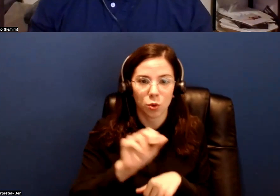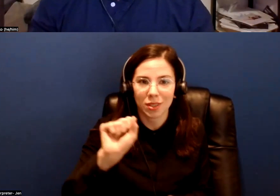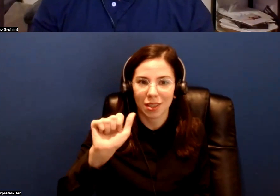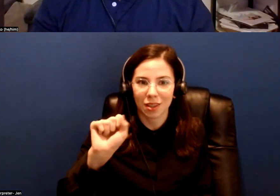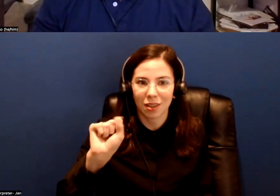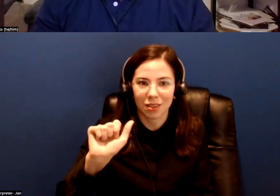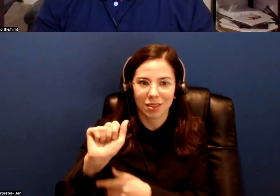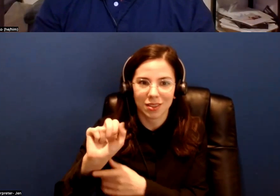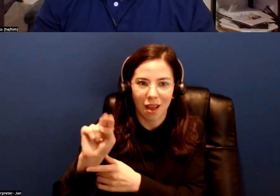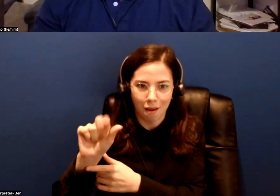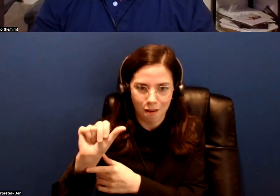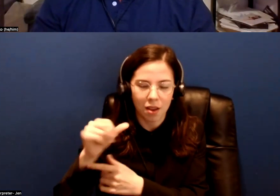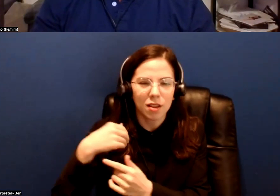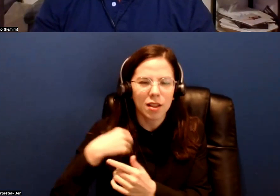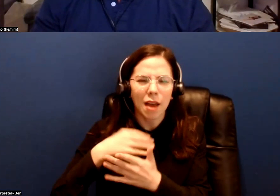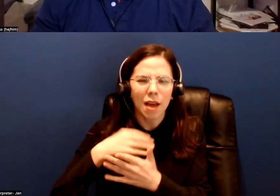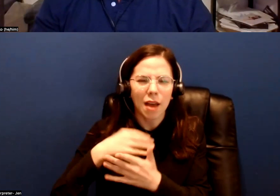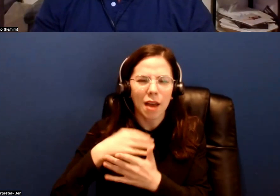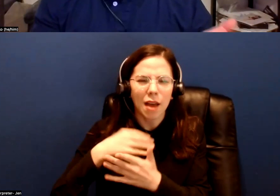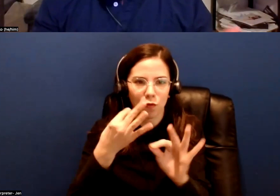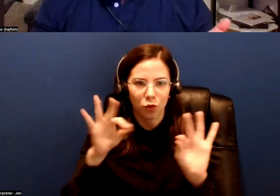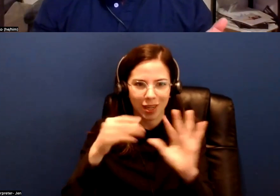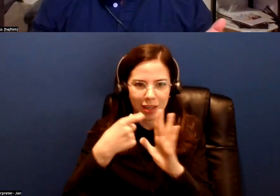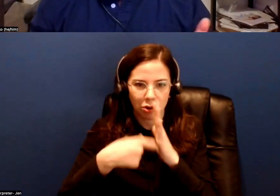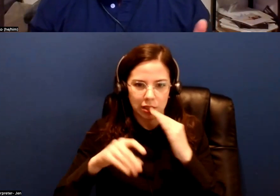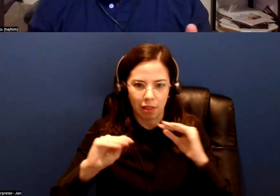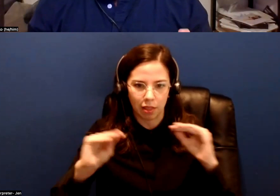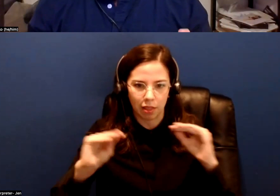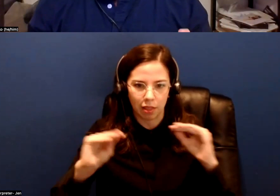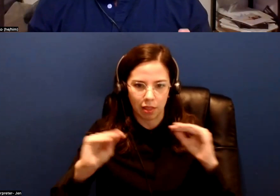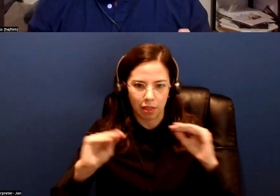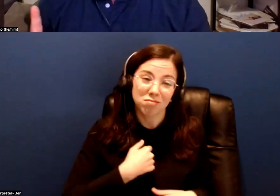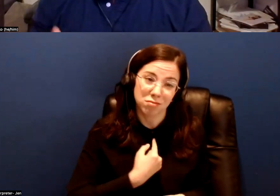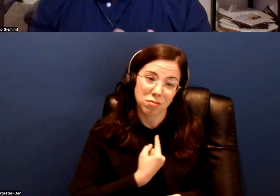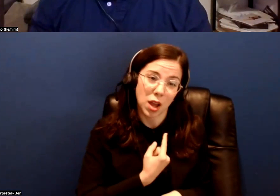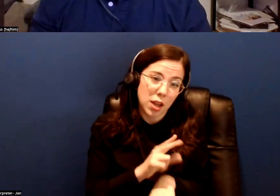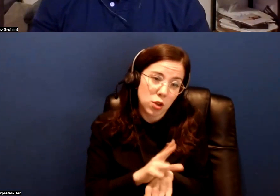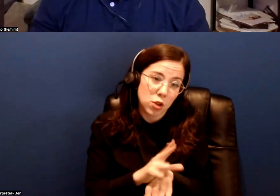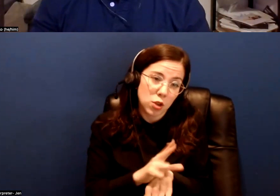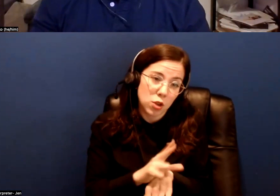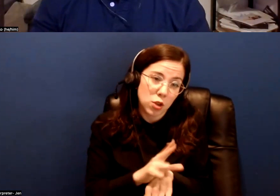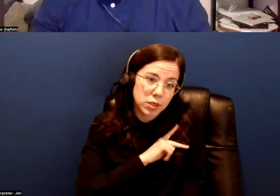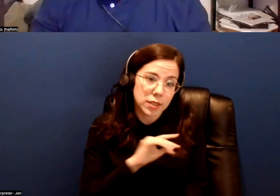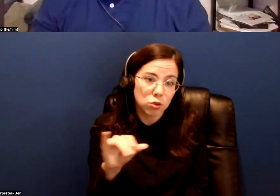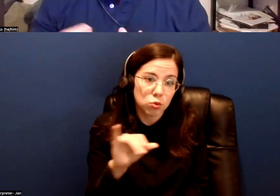tier, and it's also used as an individual as well in terms of the calendar building